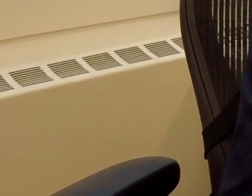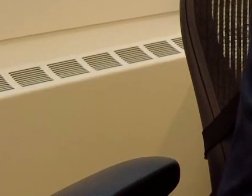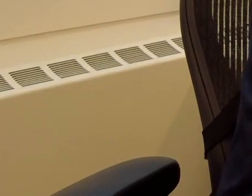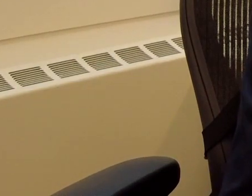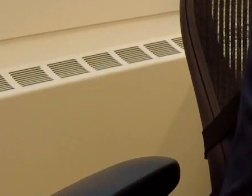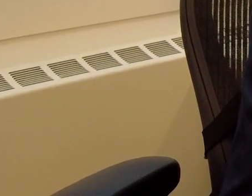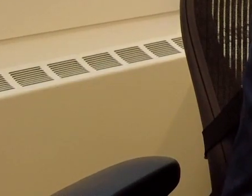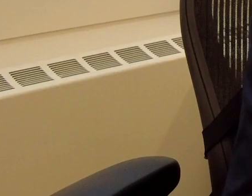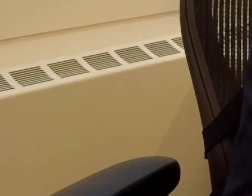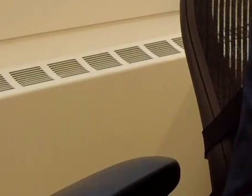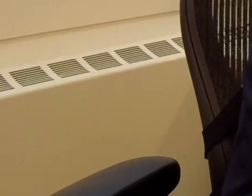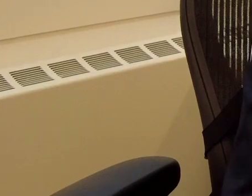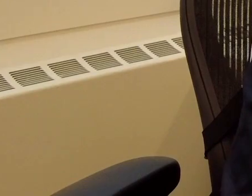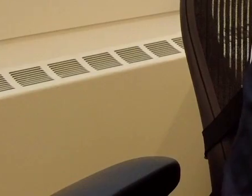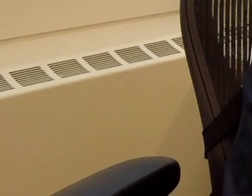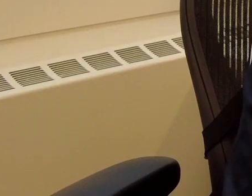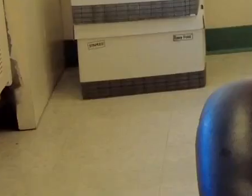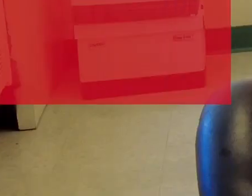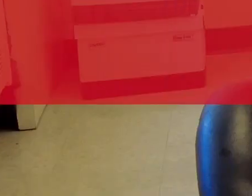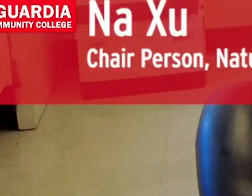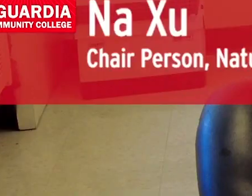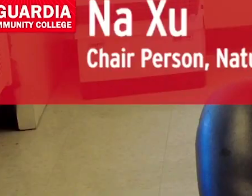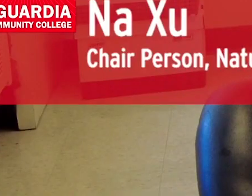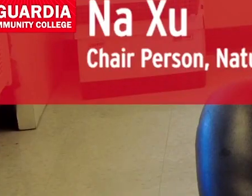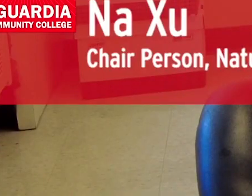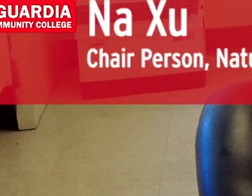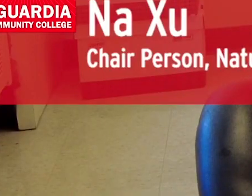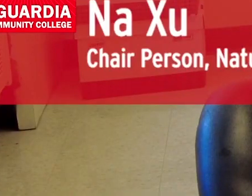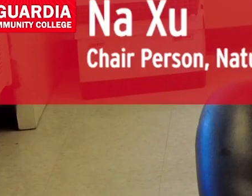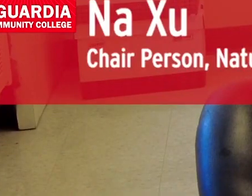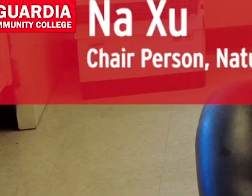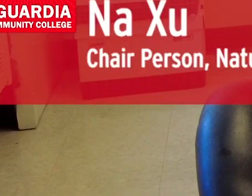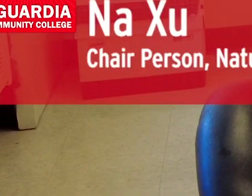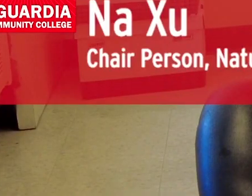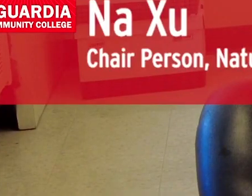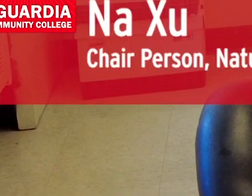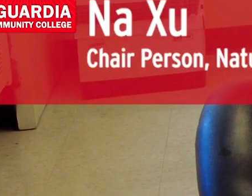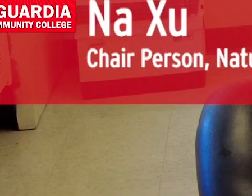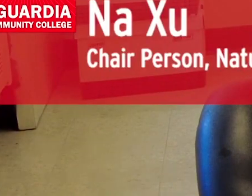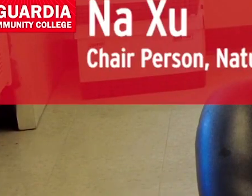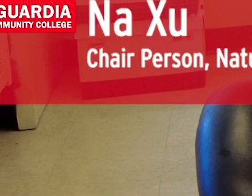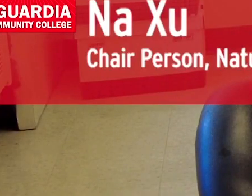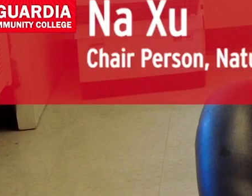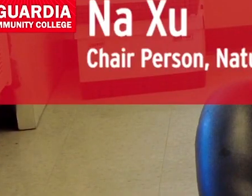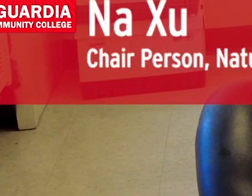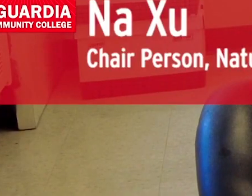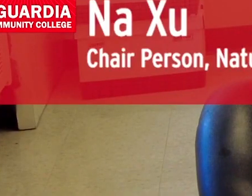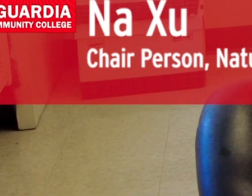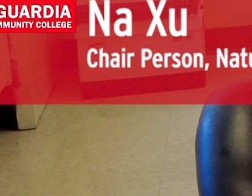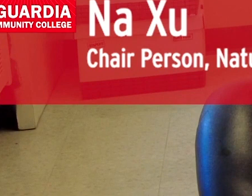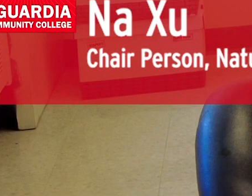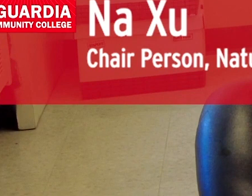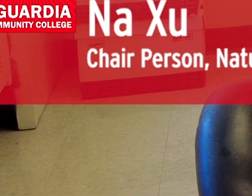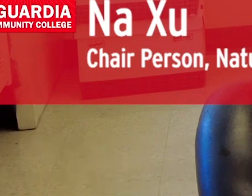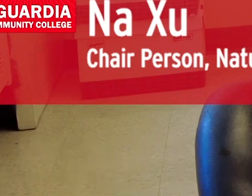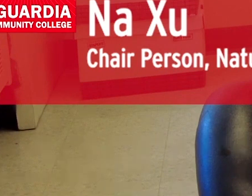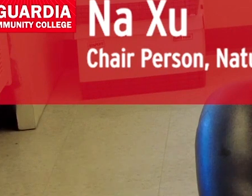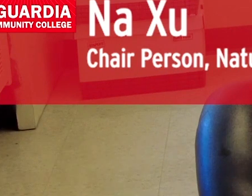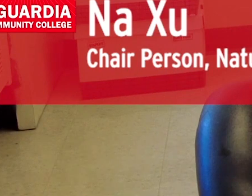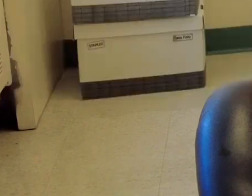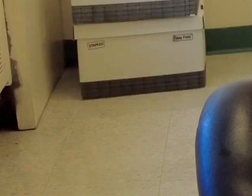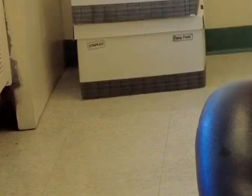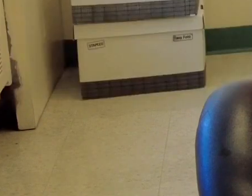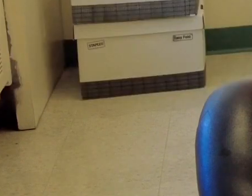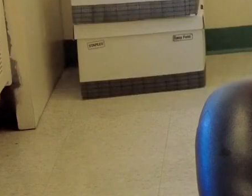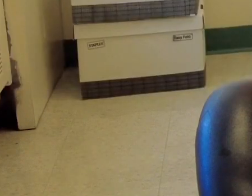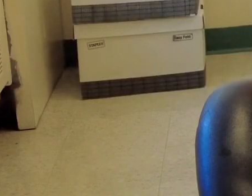the academic excellence of our institution. My three goals for the semester are expanding collaborations with